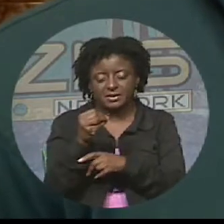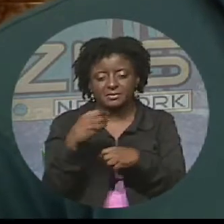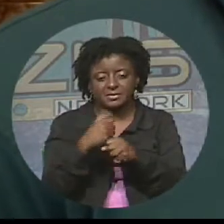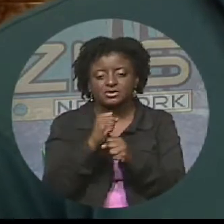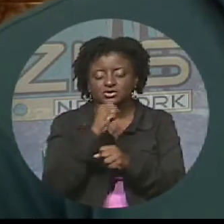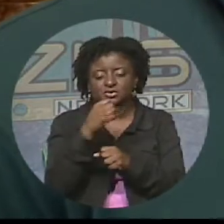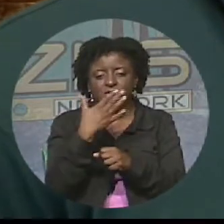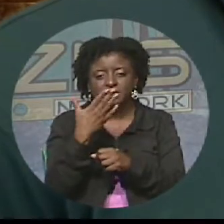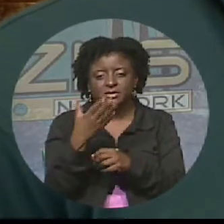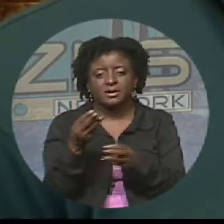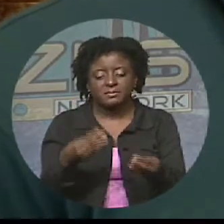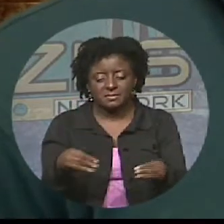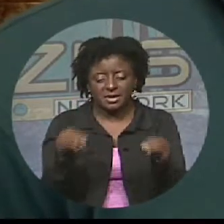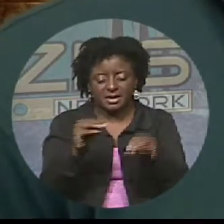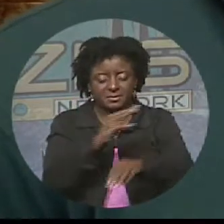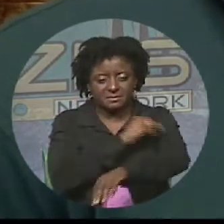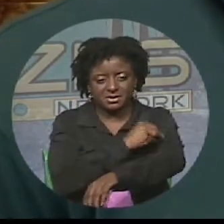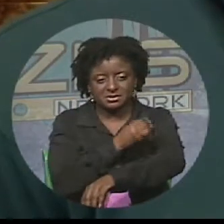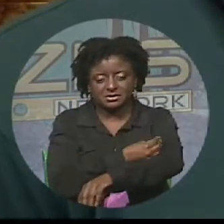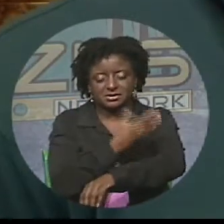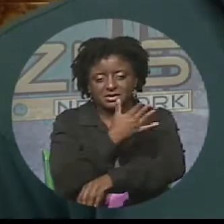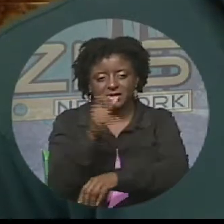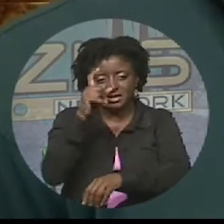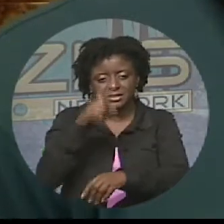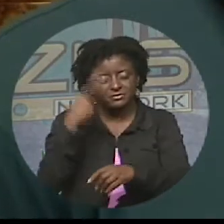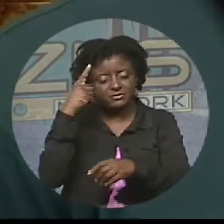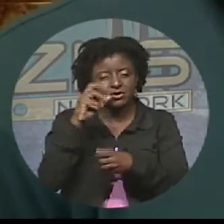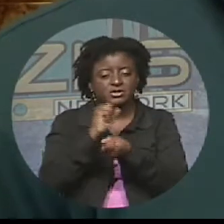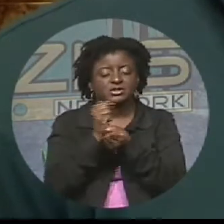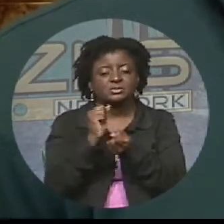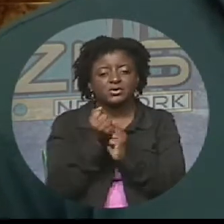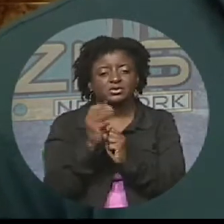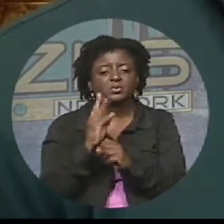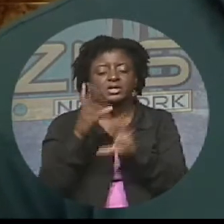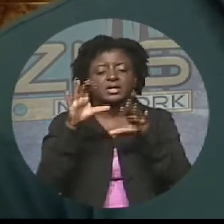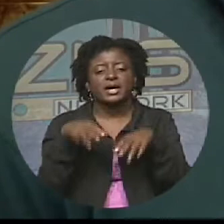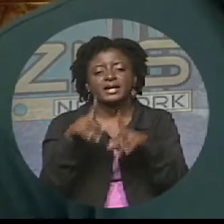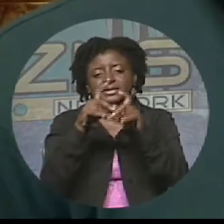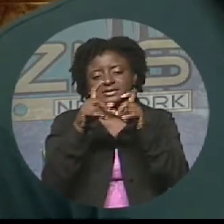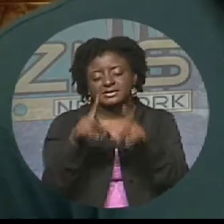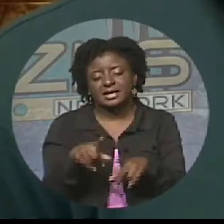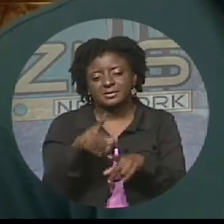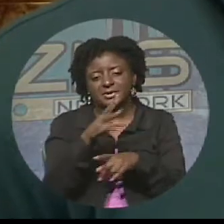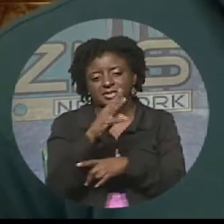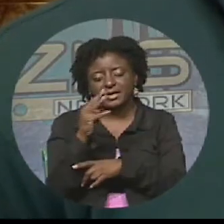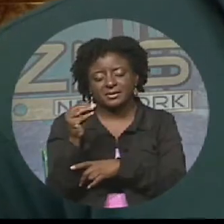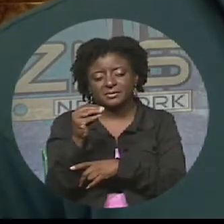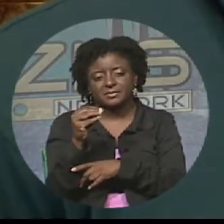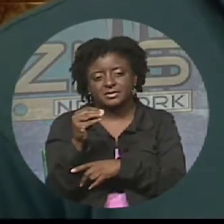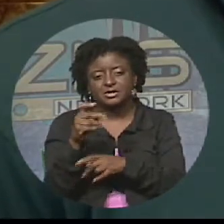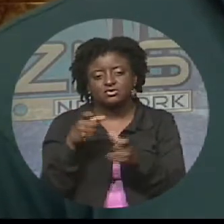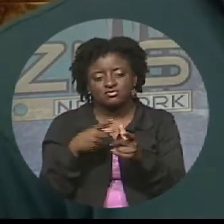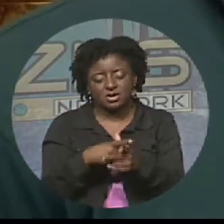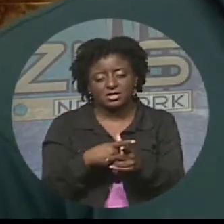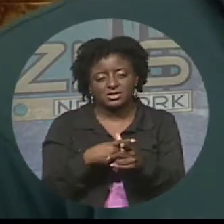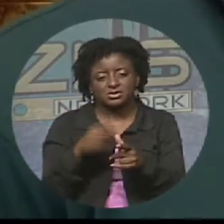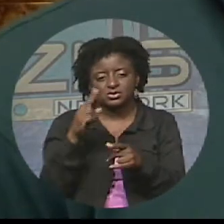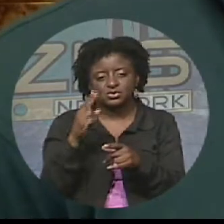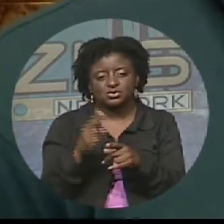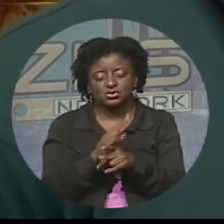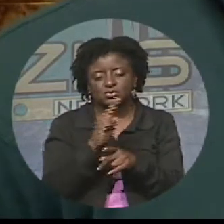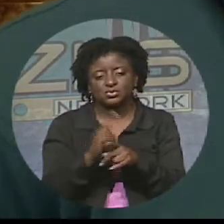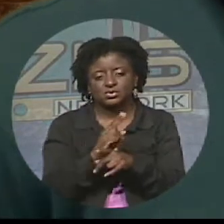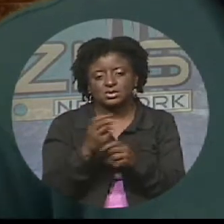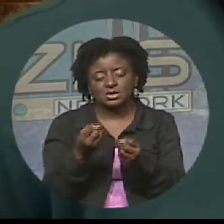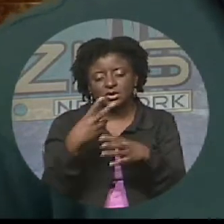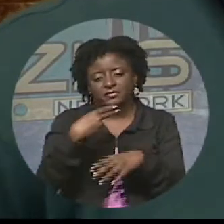for their sports, we can actually examine them. Like for instance, you have sprinters, they tend to use a lot of hamstring. We'd be able to assess the